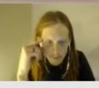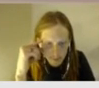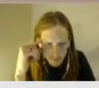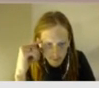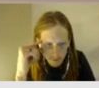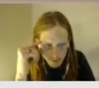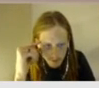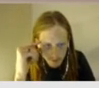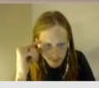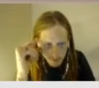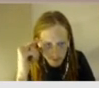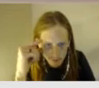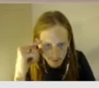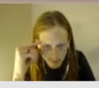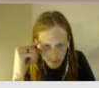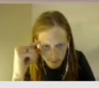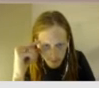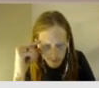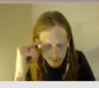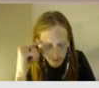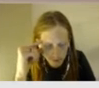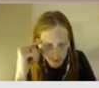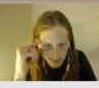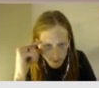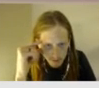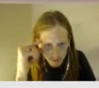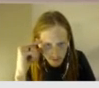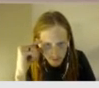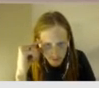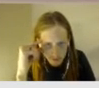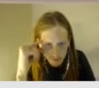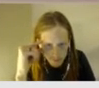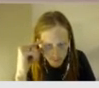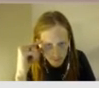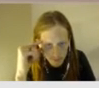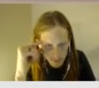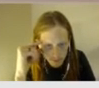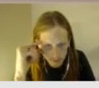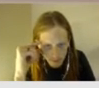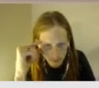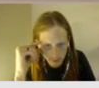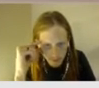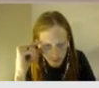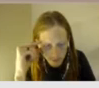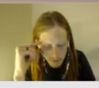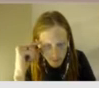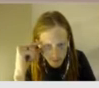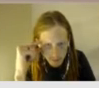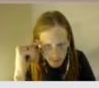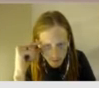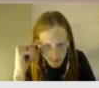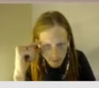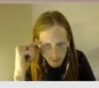they didn't want people taking photos of. So you got to be on your guard for those sorts of things, and you have to be smart.